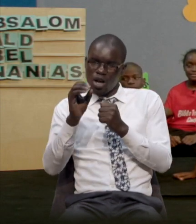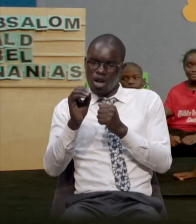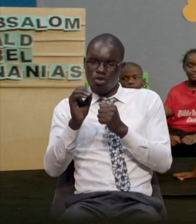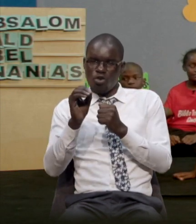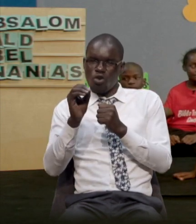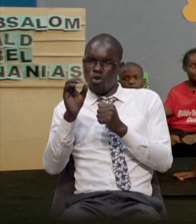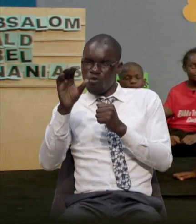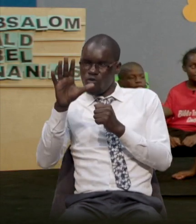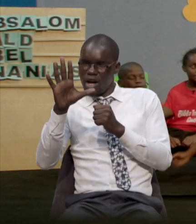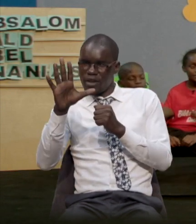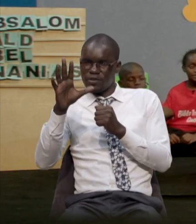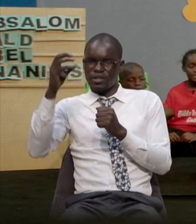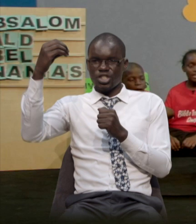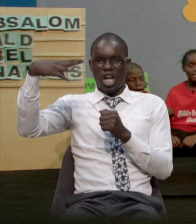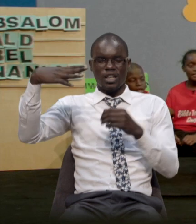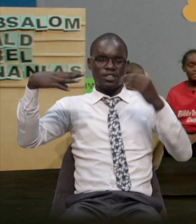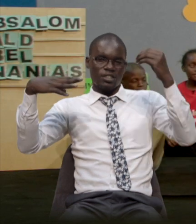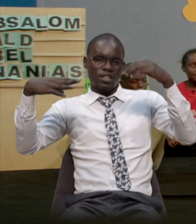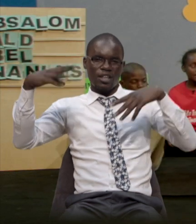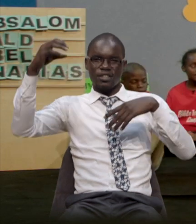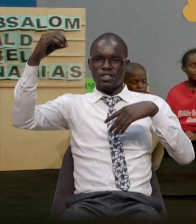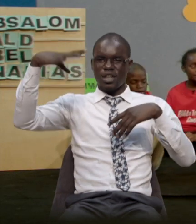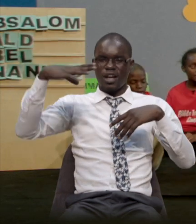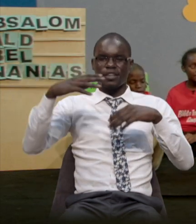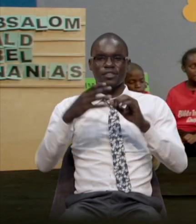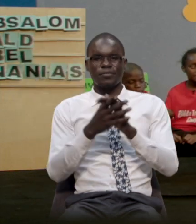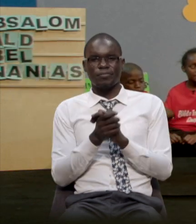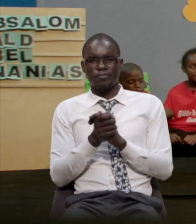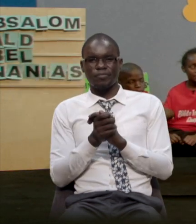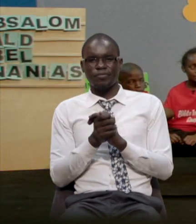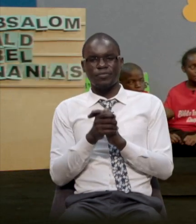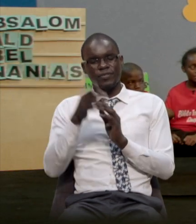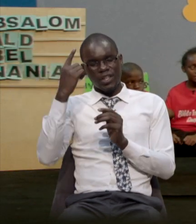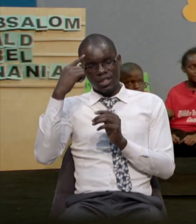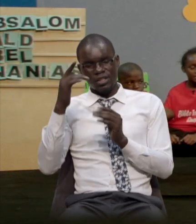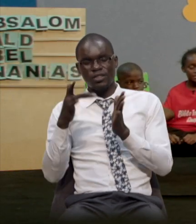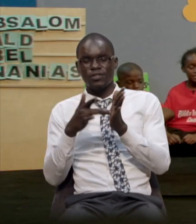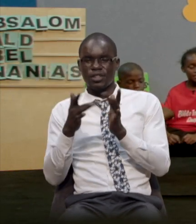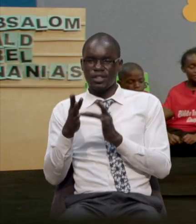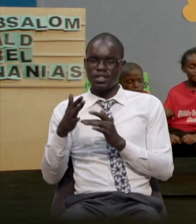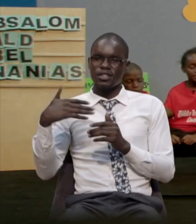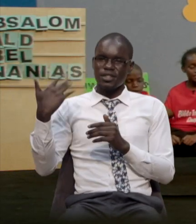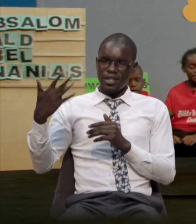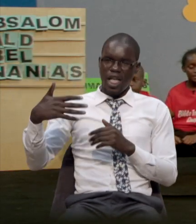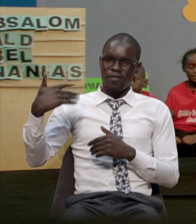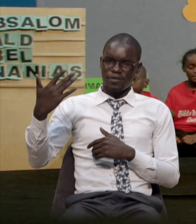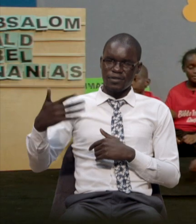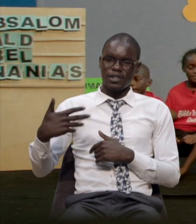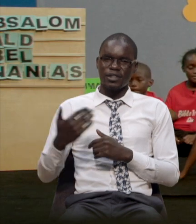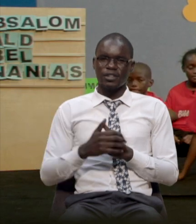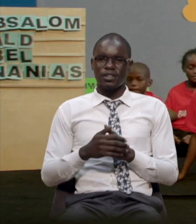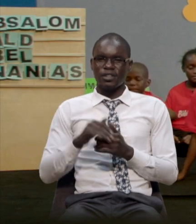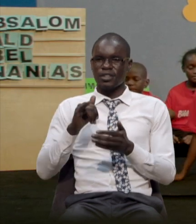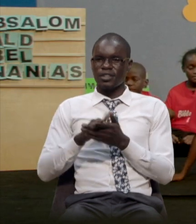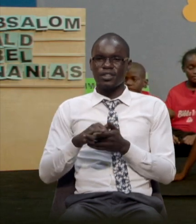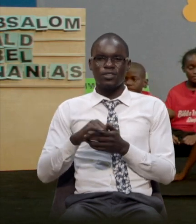119:105. Let's shine for them. Shine, shine, shine for Jesus every day. And that